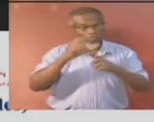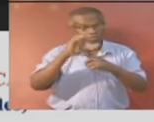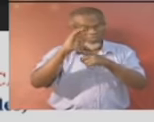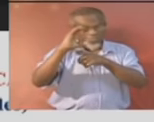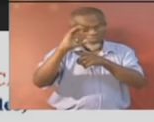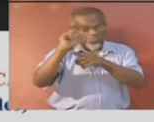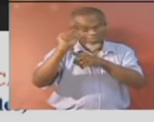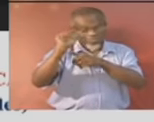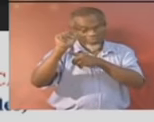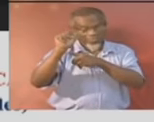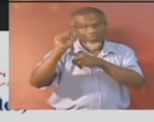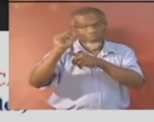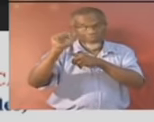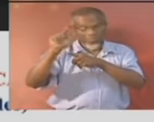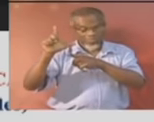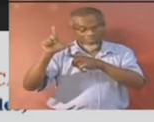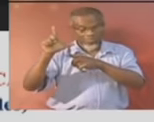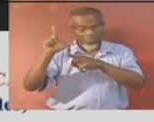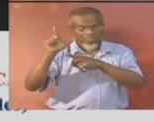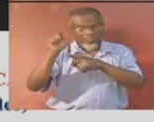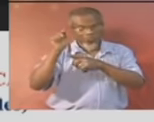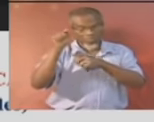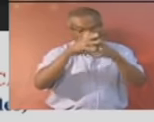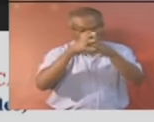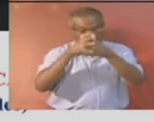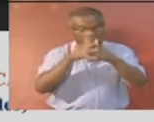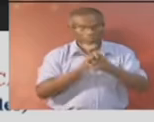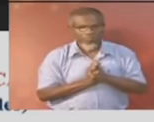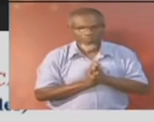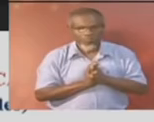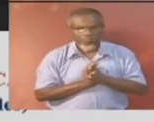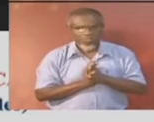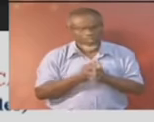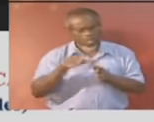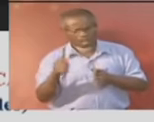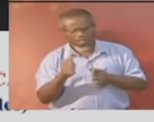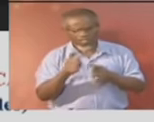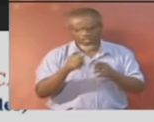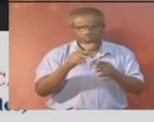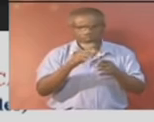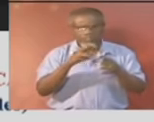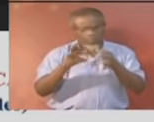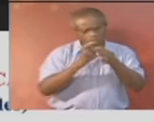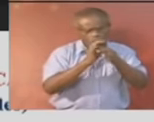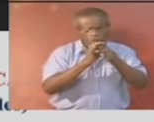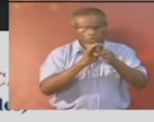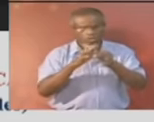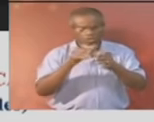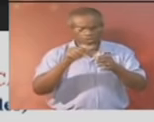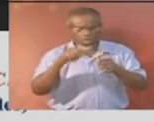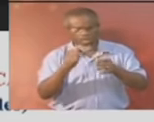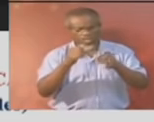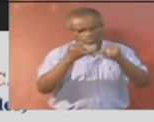vast majority belong to a variety of other lineages. Okay, next slide.